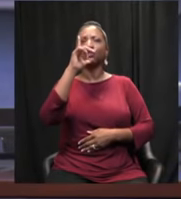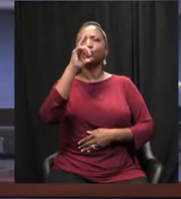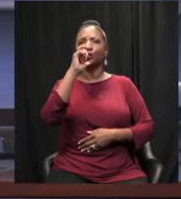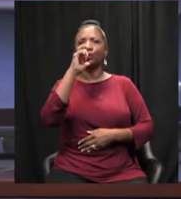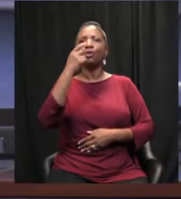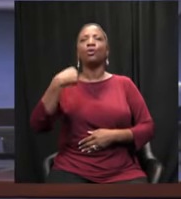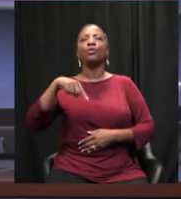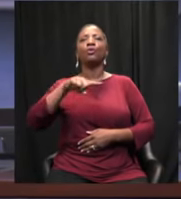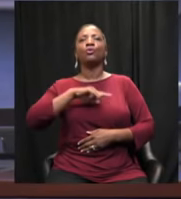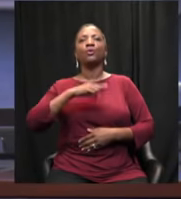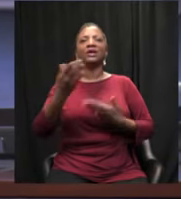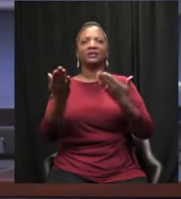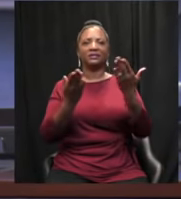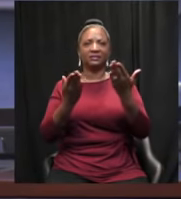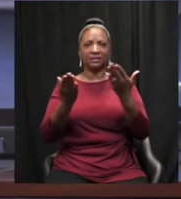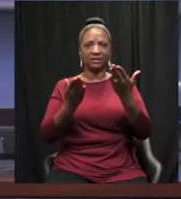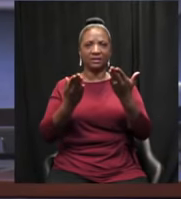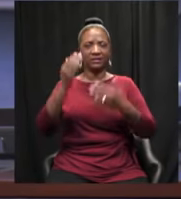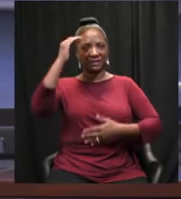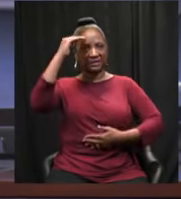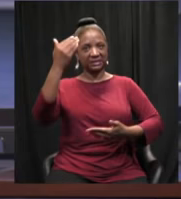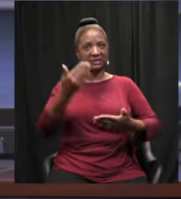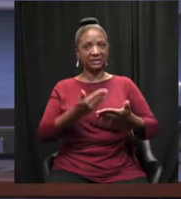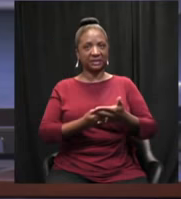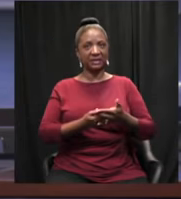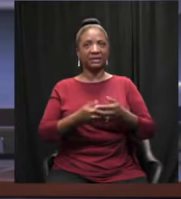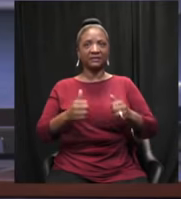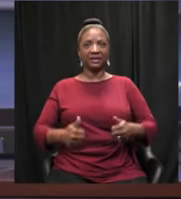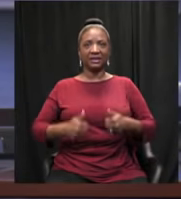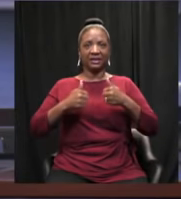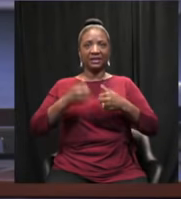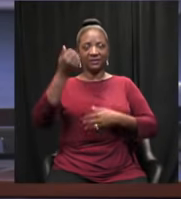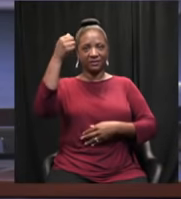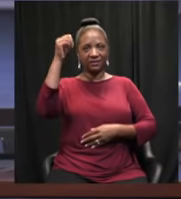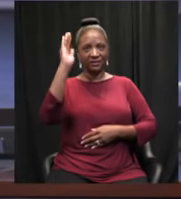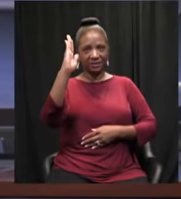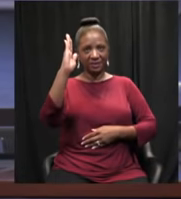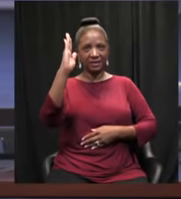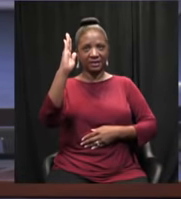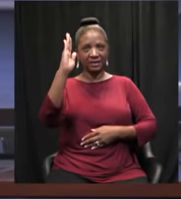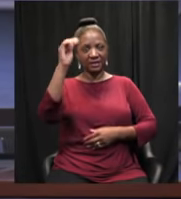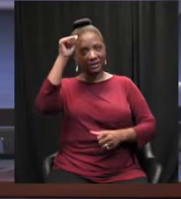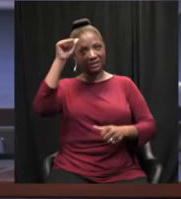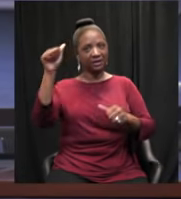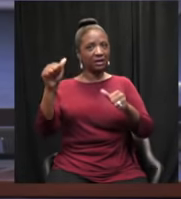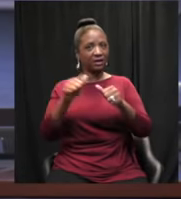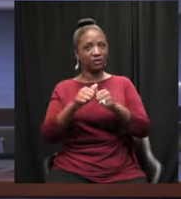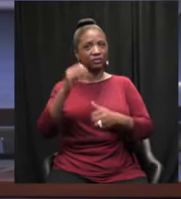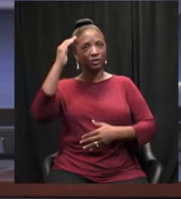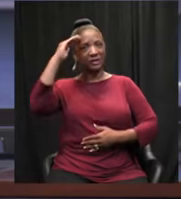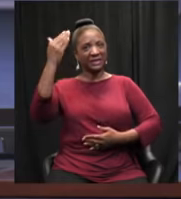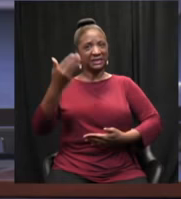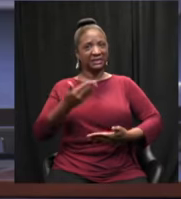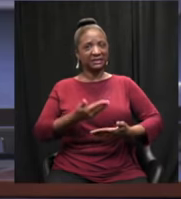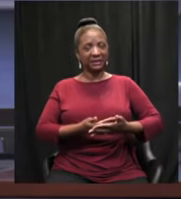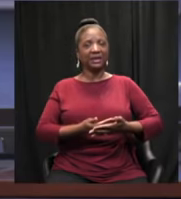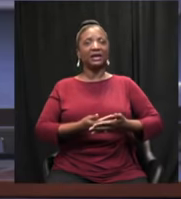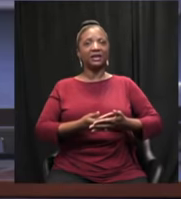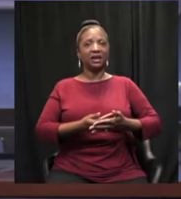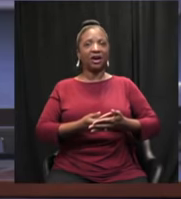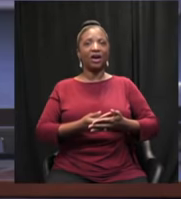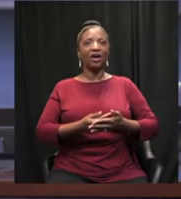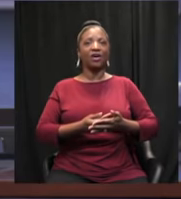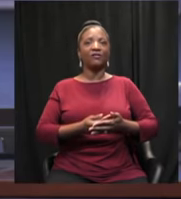serve. He is Son of the living God. But Jesus is also the Son of man. He's also the Son of